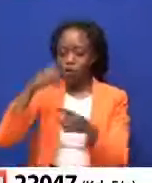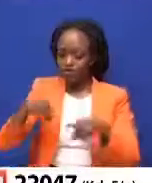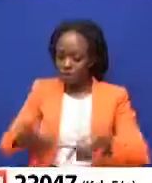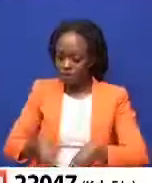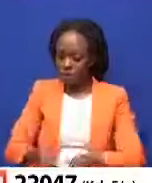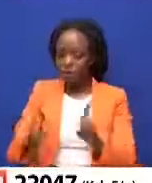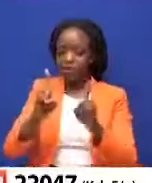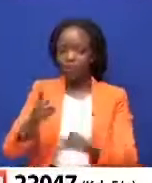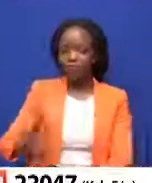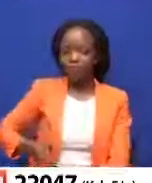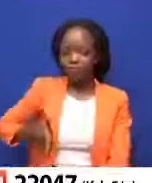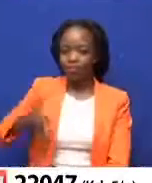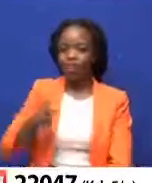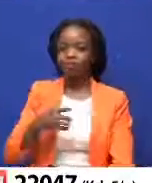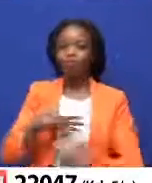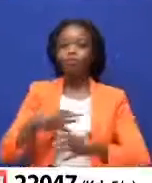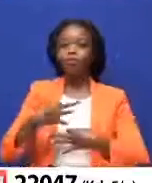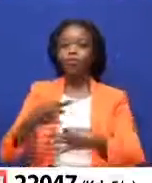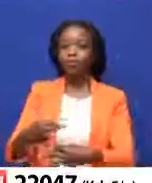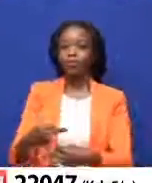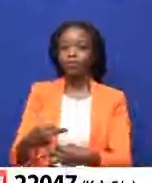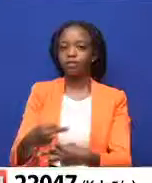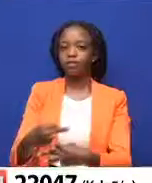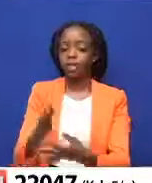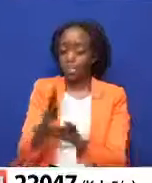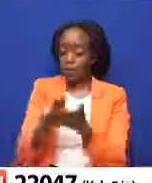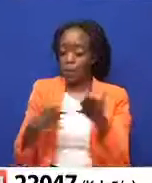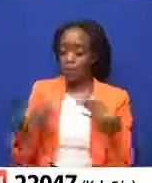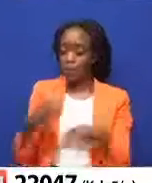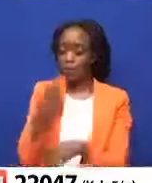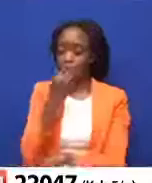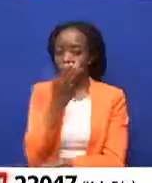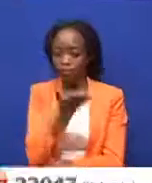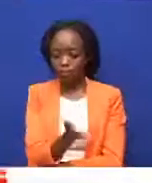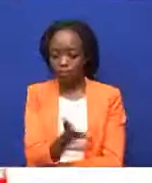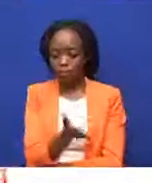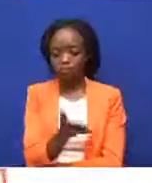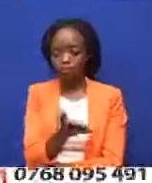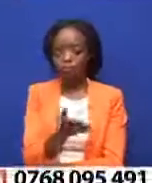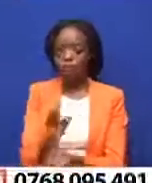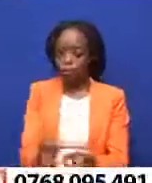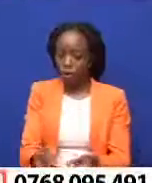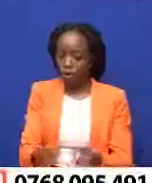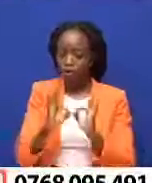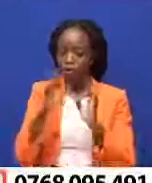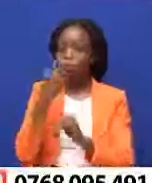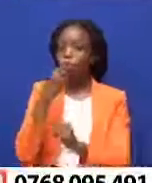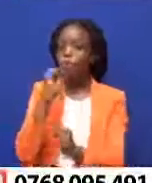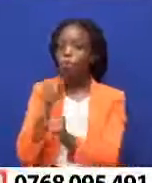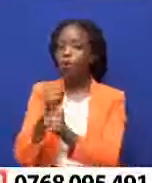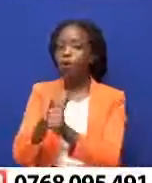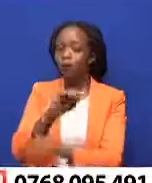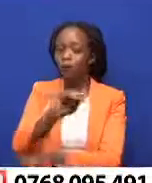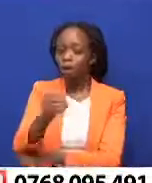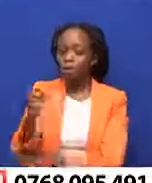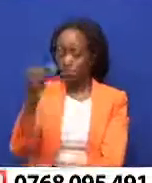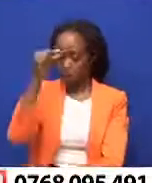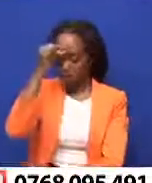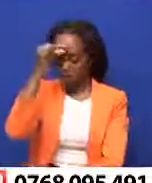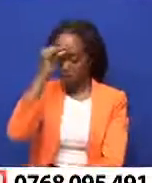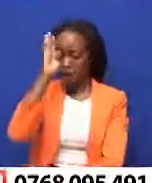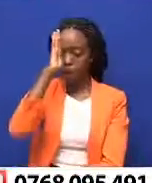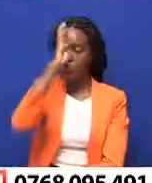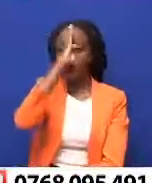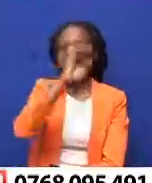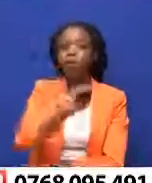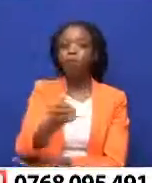selfish interests. Those were imposters. Some of the people who are there are the officials who work in the county government of Bungoma